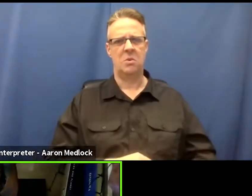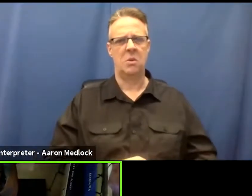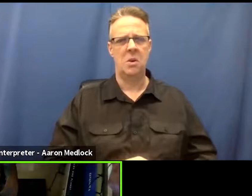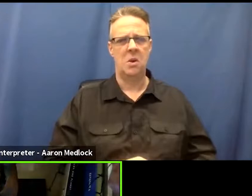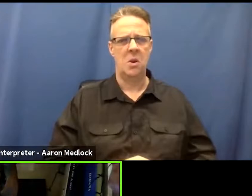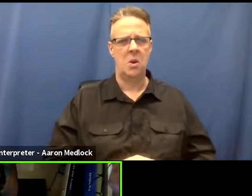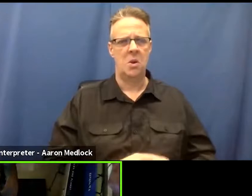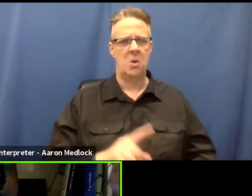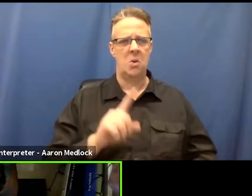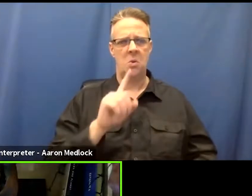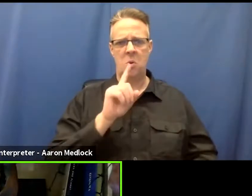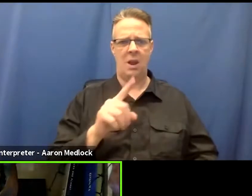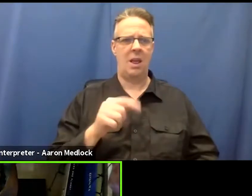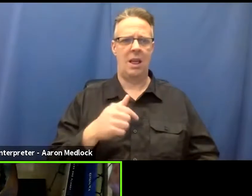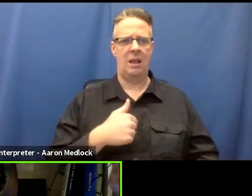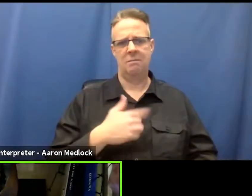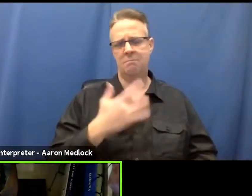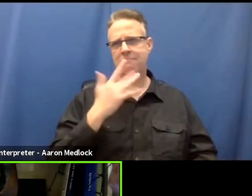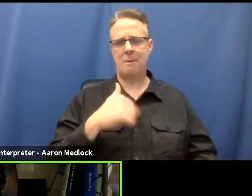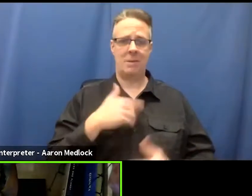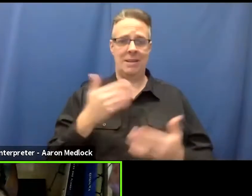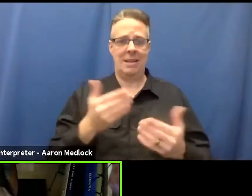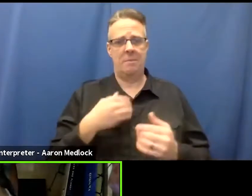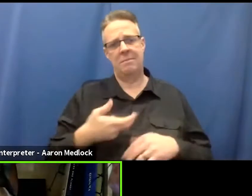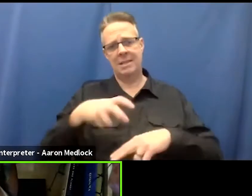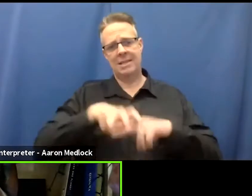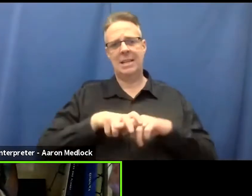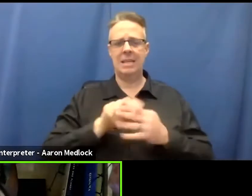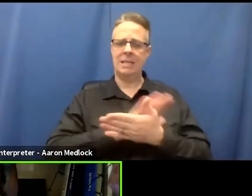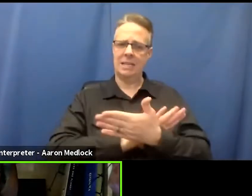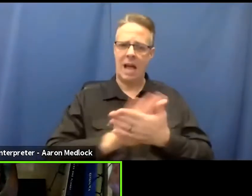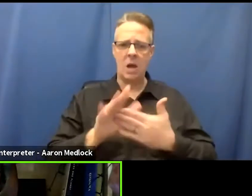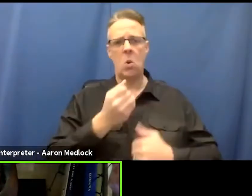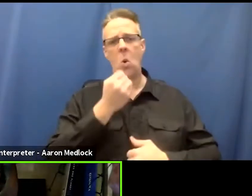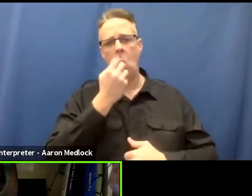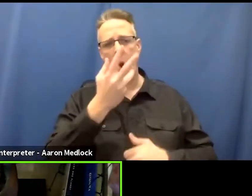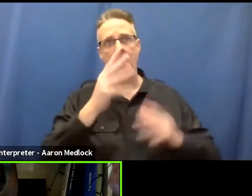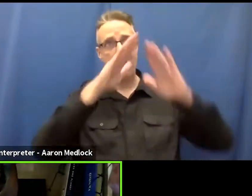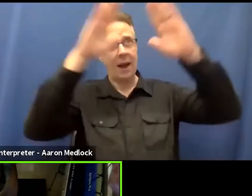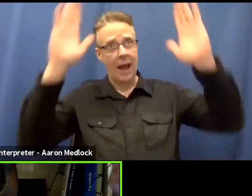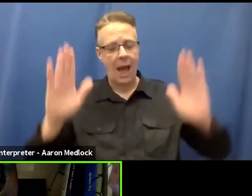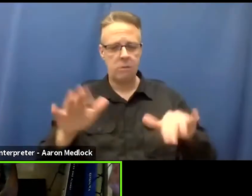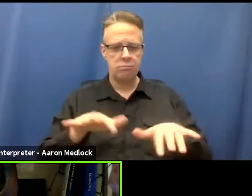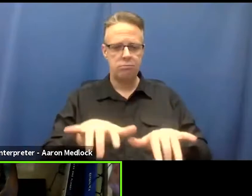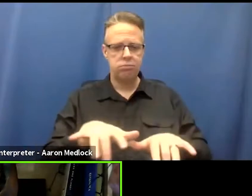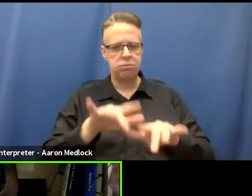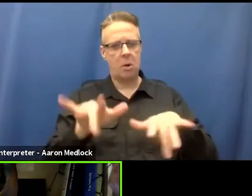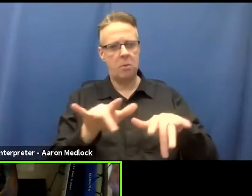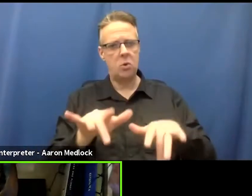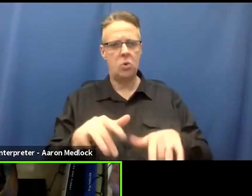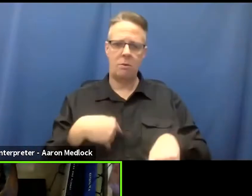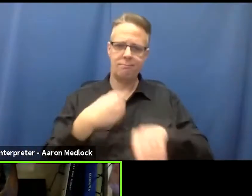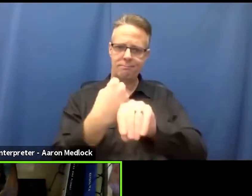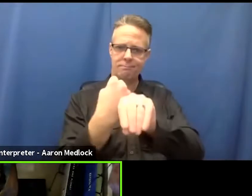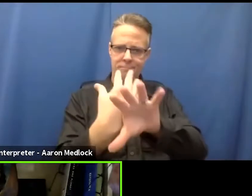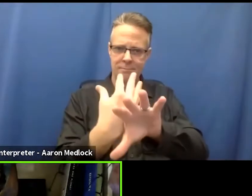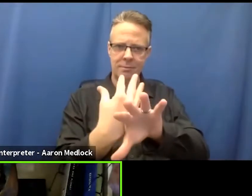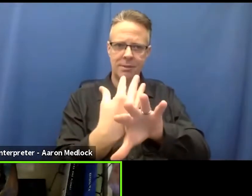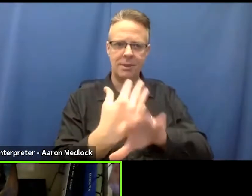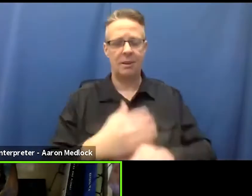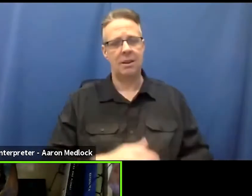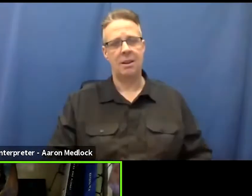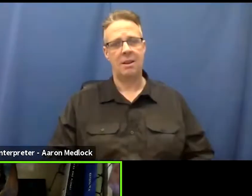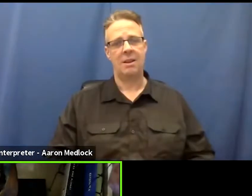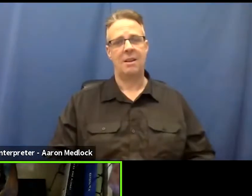and I'm sat here in my nice, warm and cozy house on my computer, and the